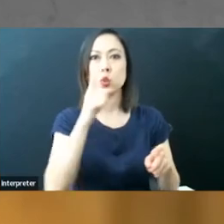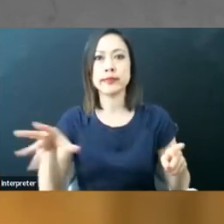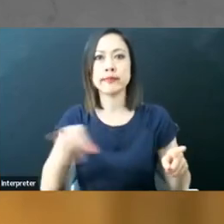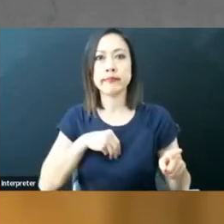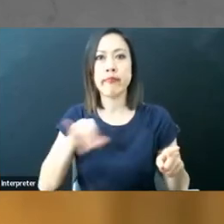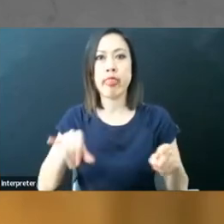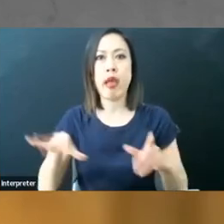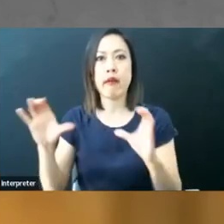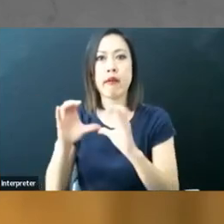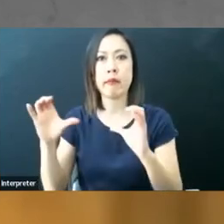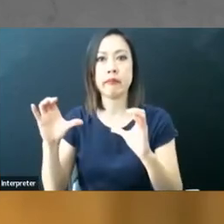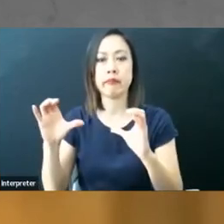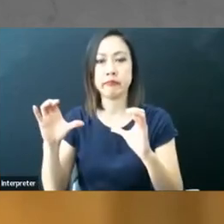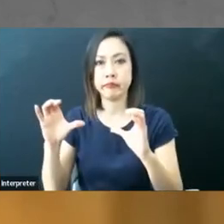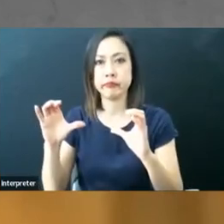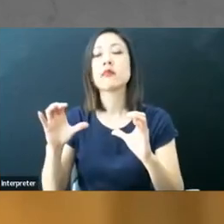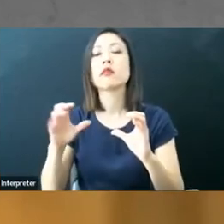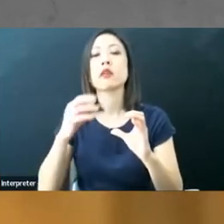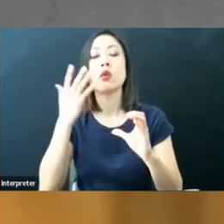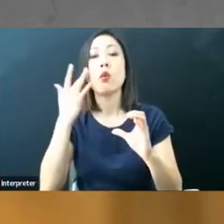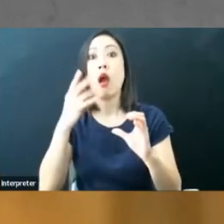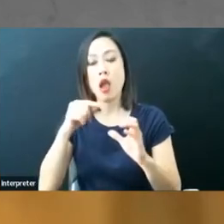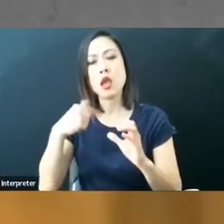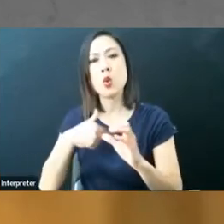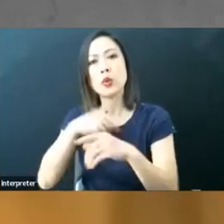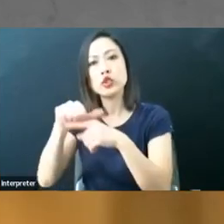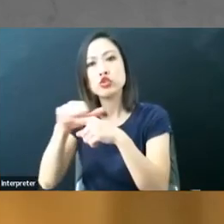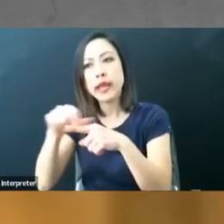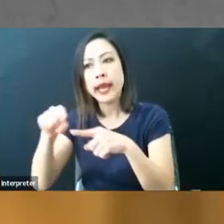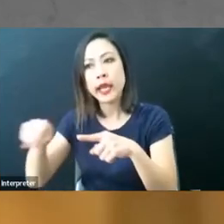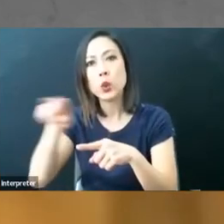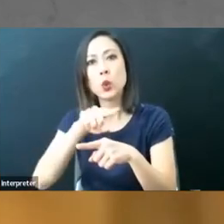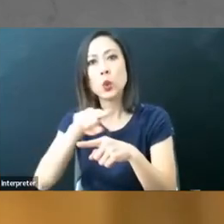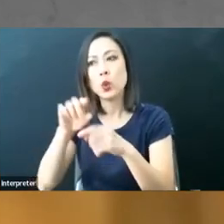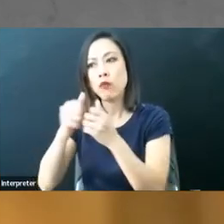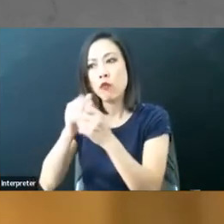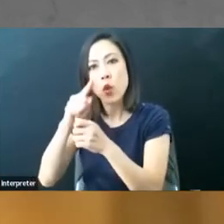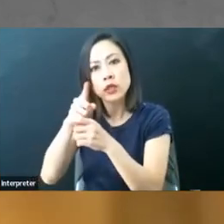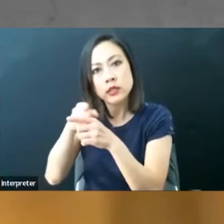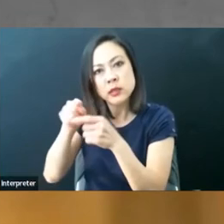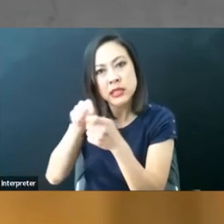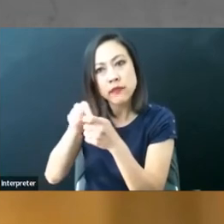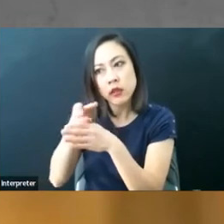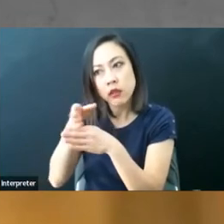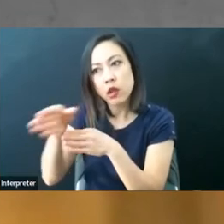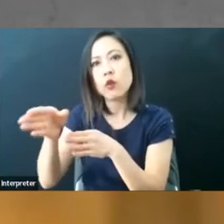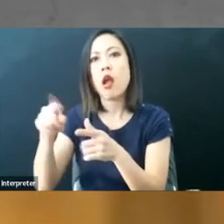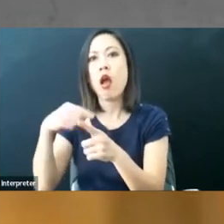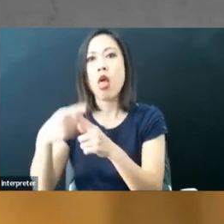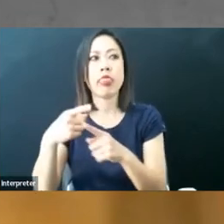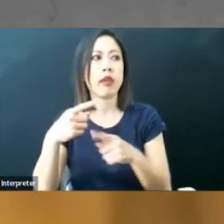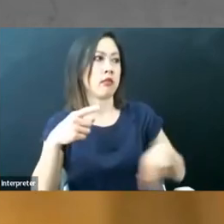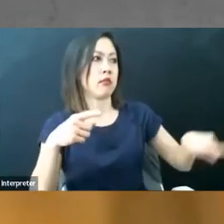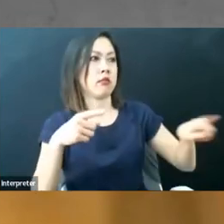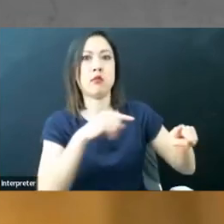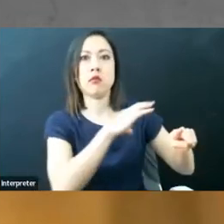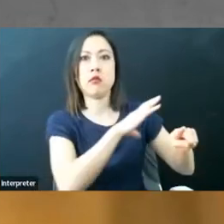trained people with this credential in a specific area who are up and running. And what we've